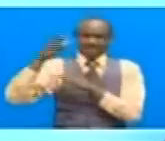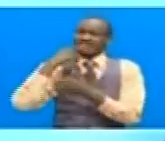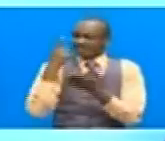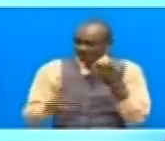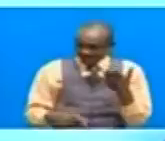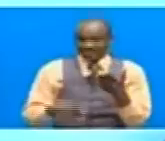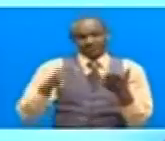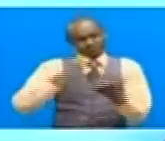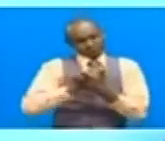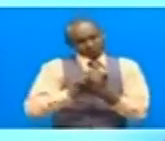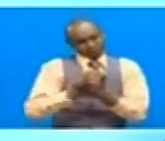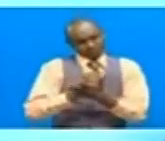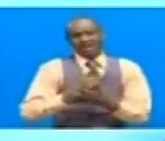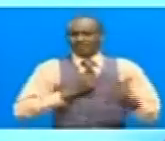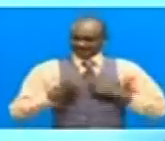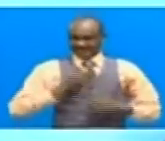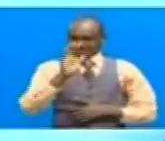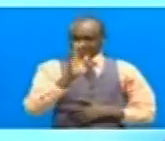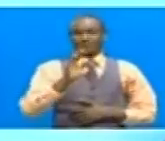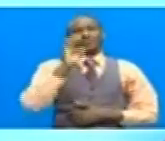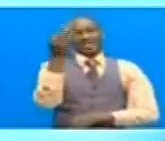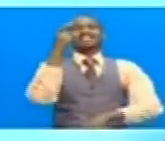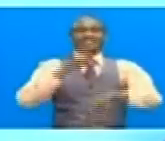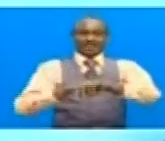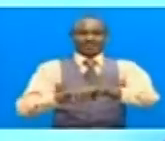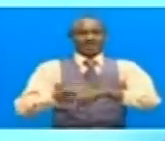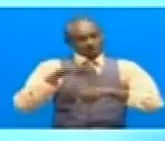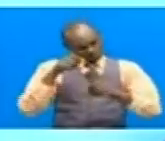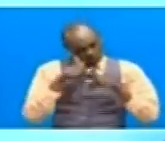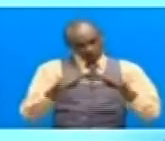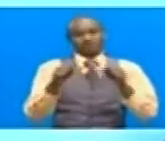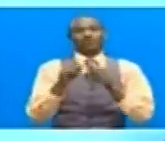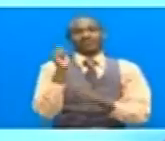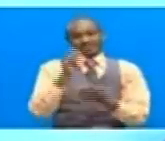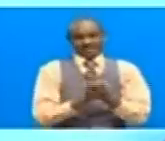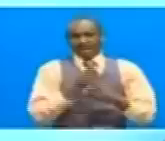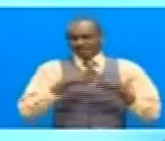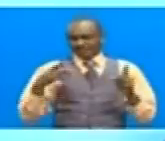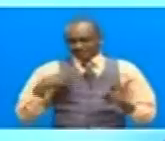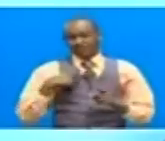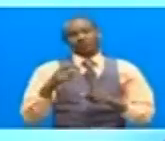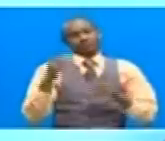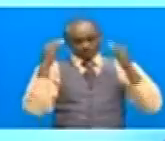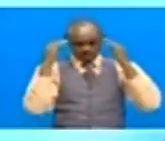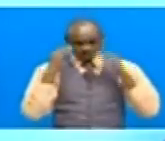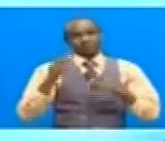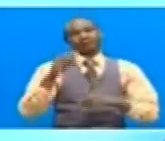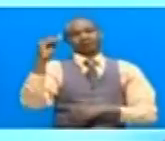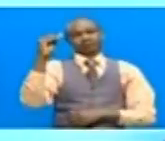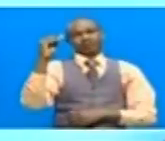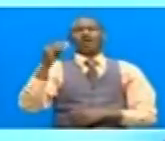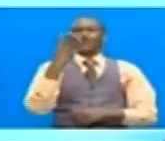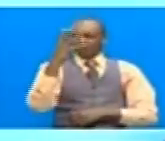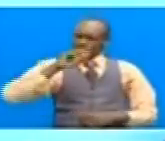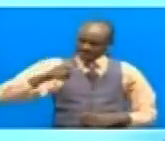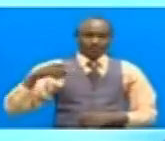afternoon endorsed President Paul Kagame's bid for a third term in office. The legislators endorsed a petition signed by nearly 4